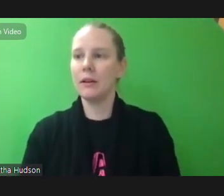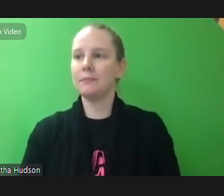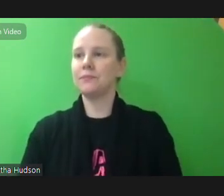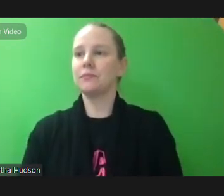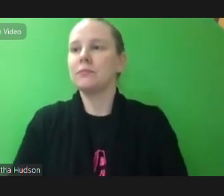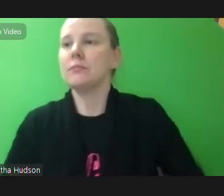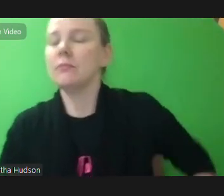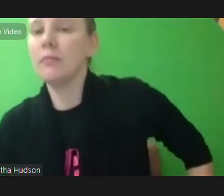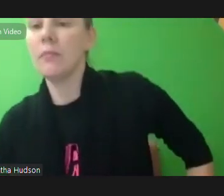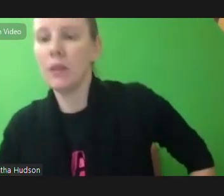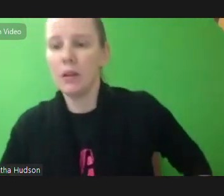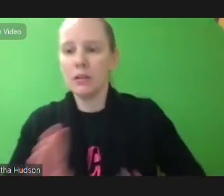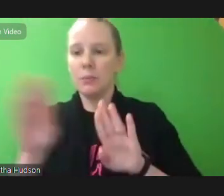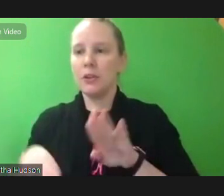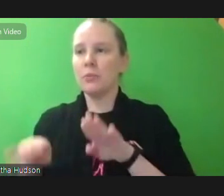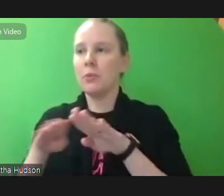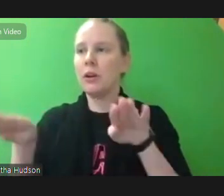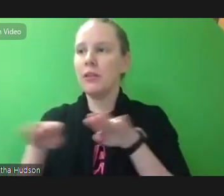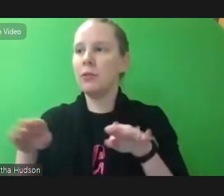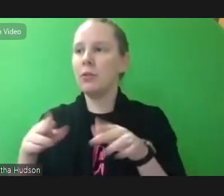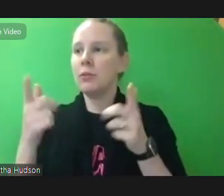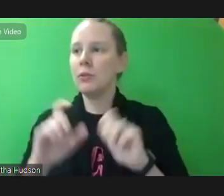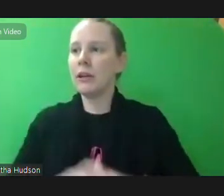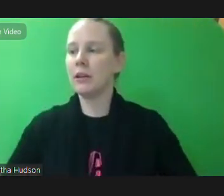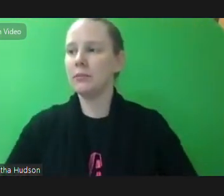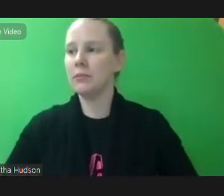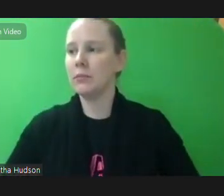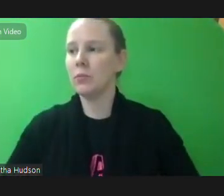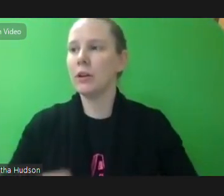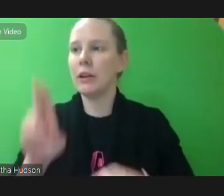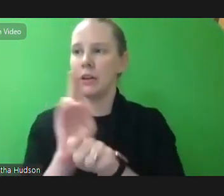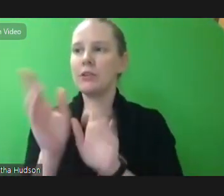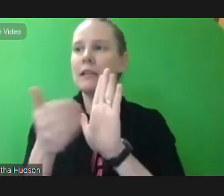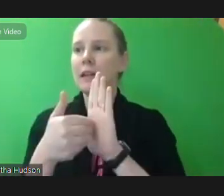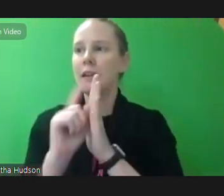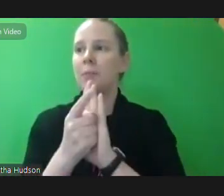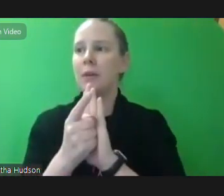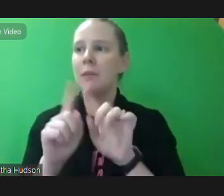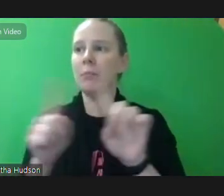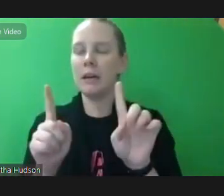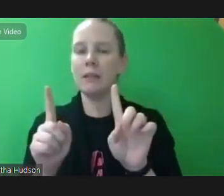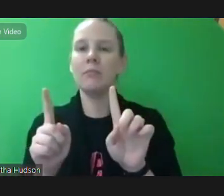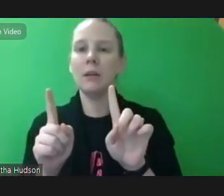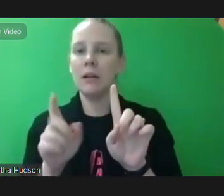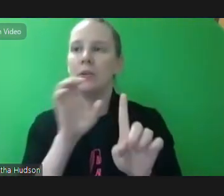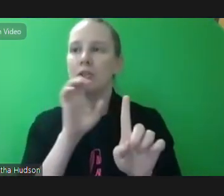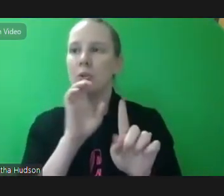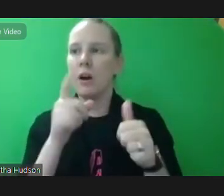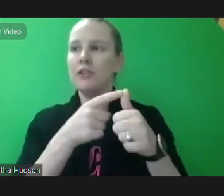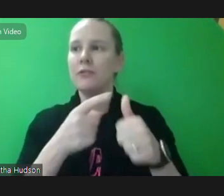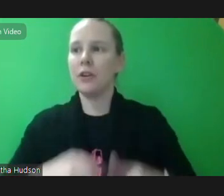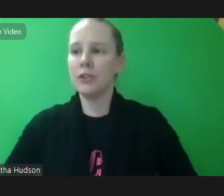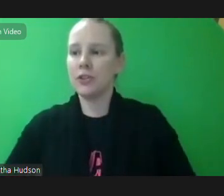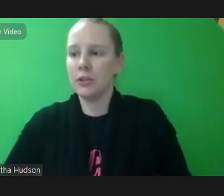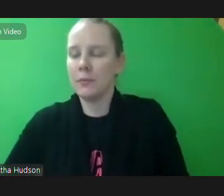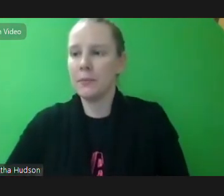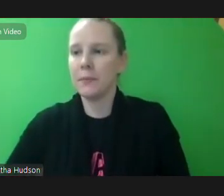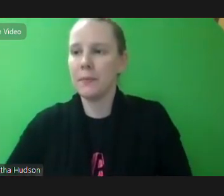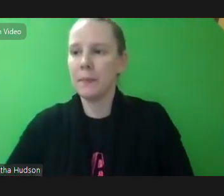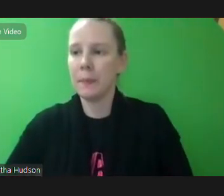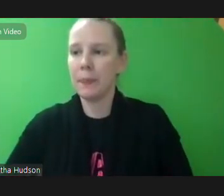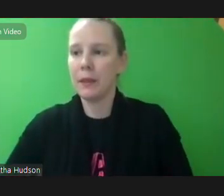All right, so put your board on the floor real quick. We're going to use it again in a minute, but I want you to watch